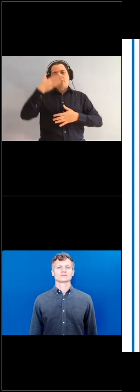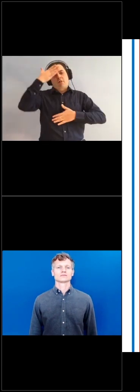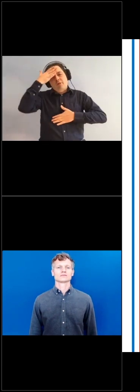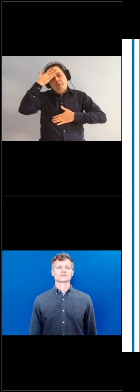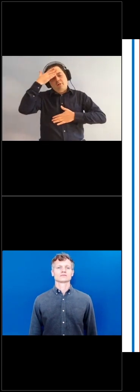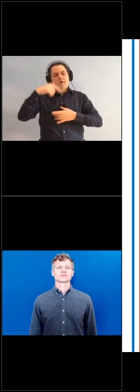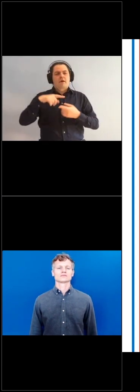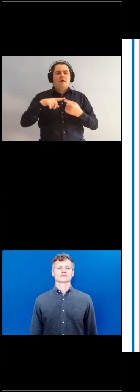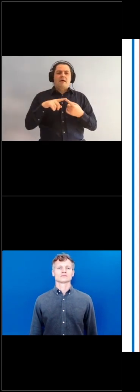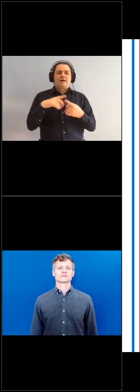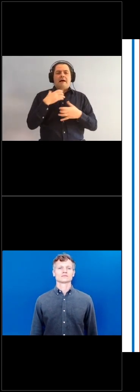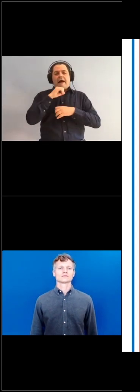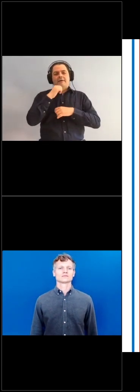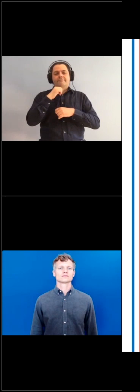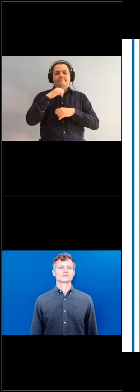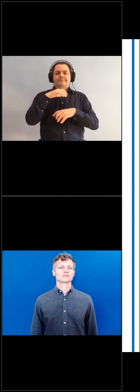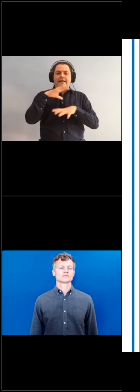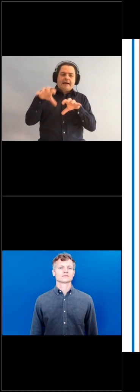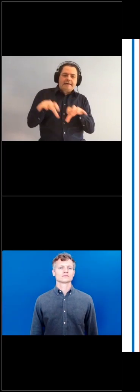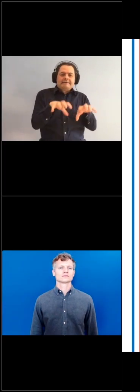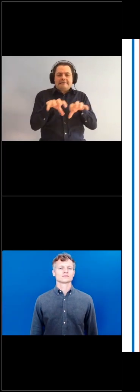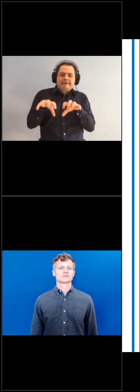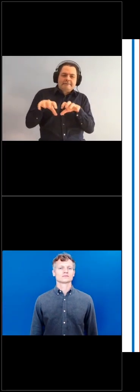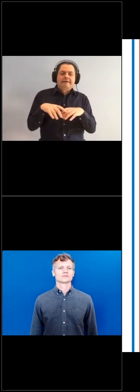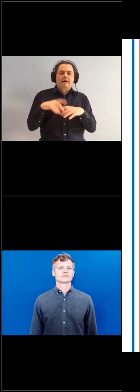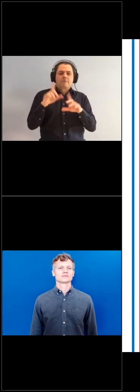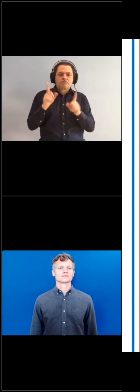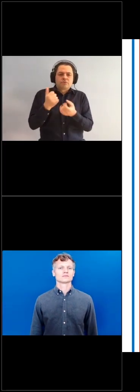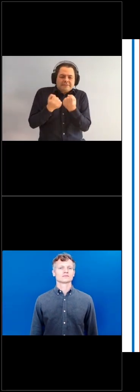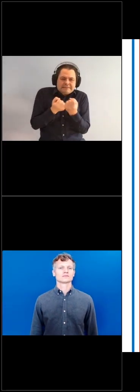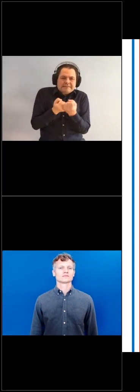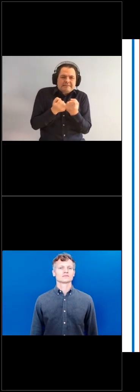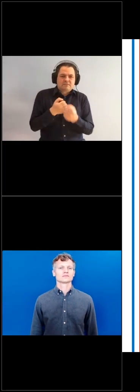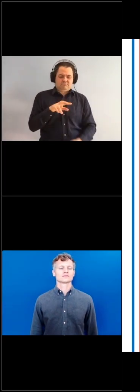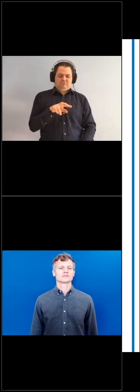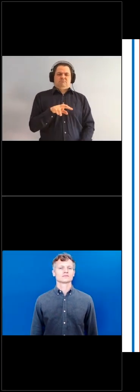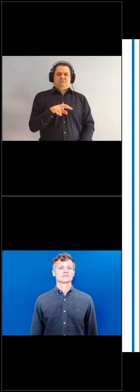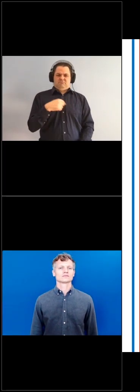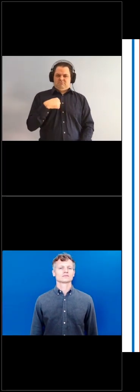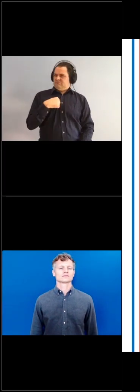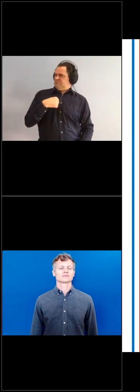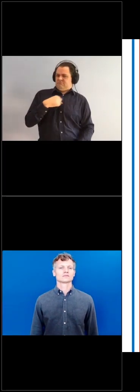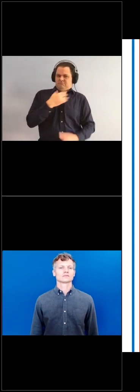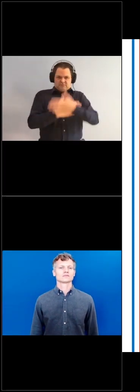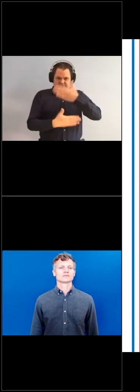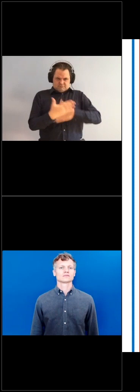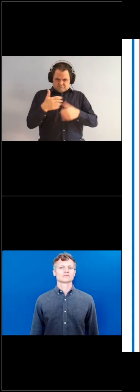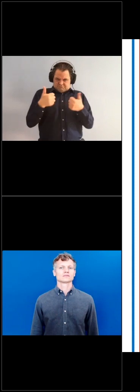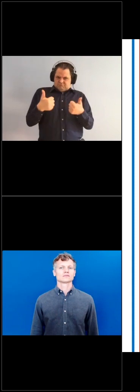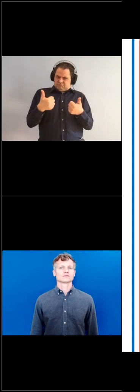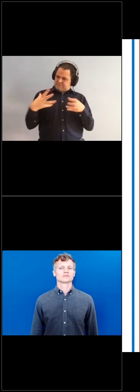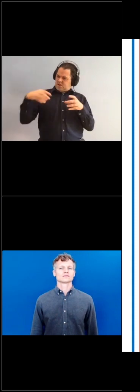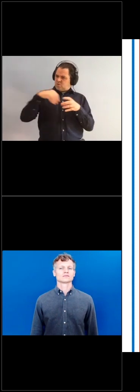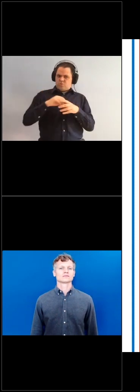are suffering and need help, which is going the opposite way of inclusion of persons